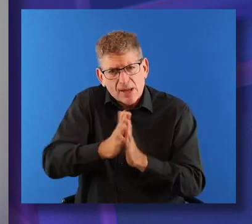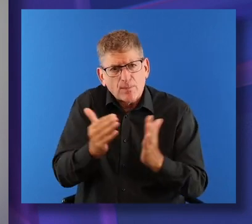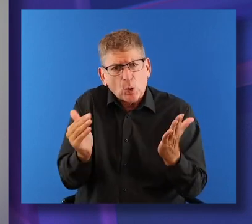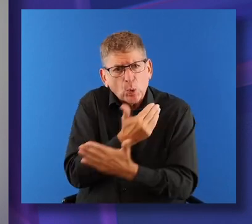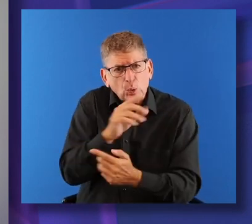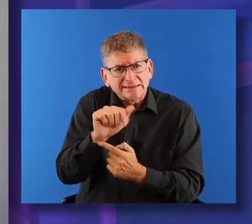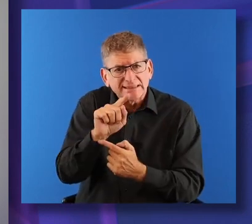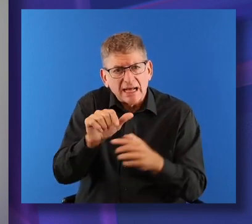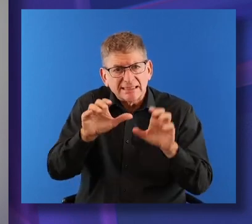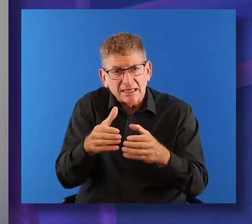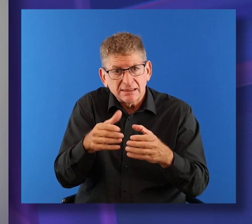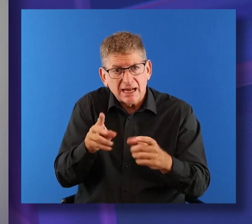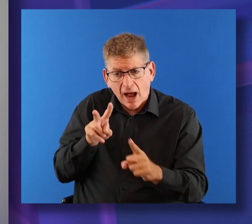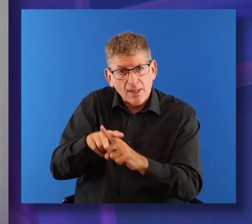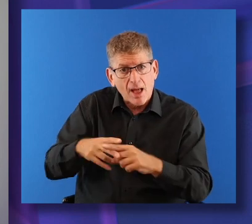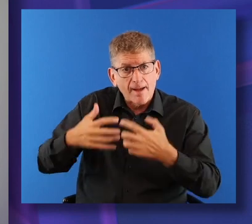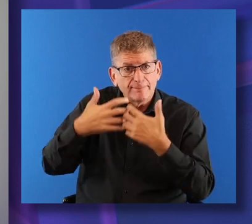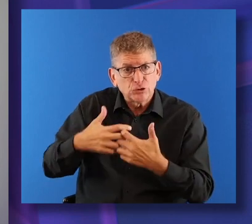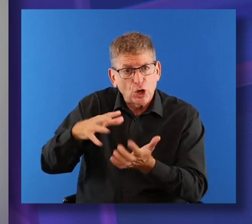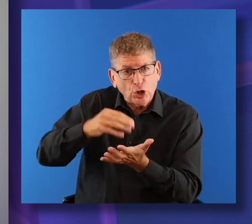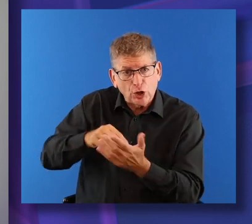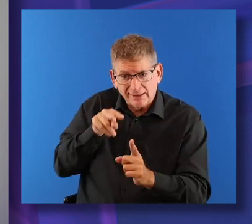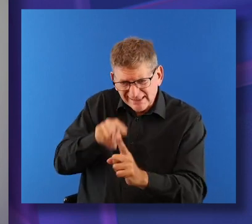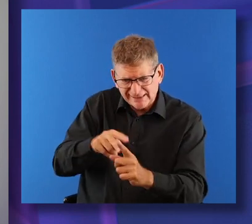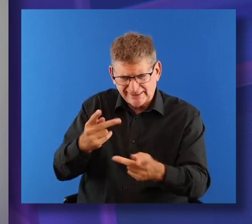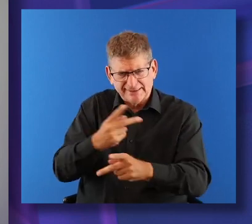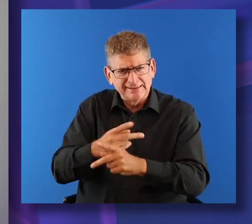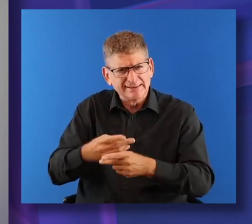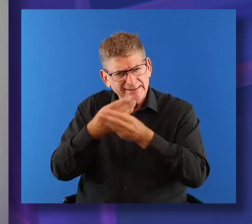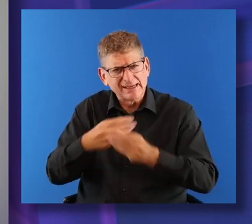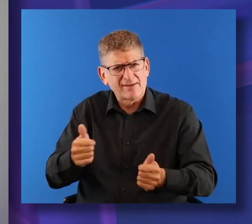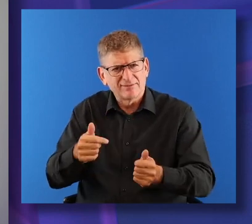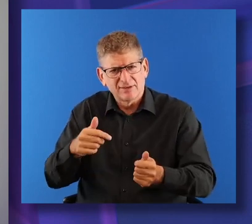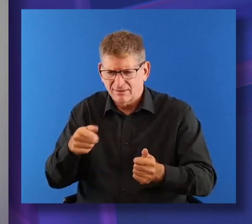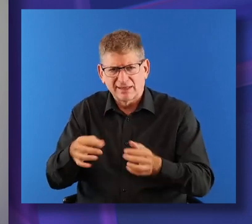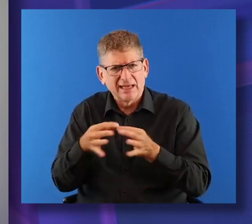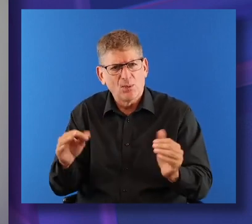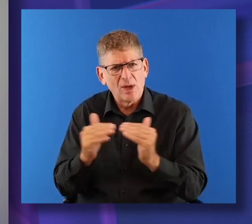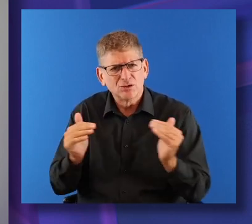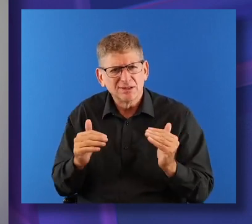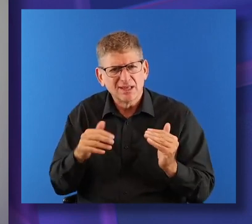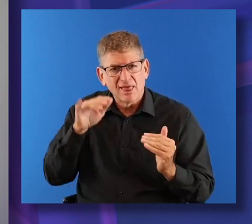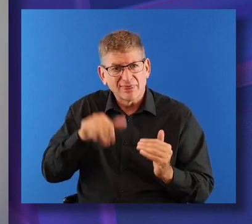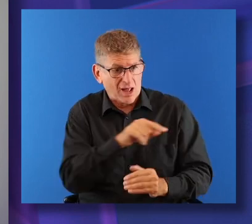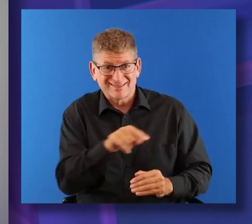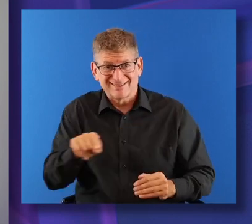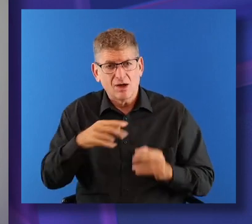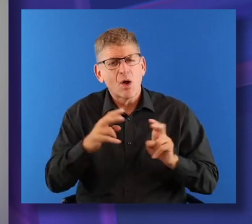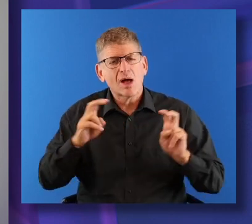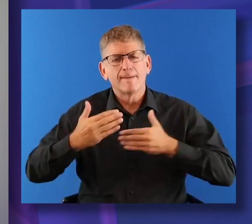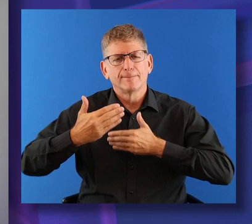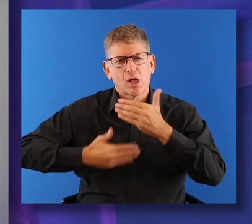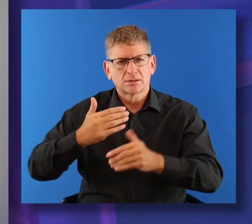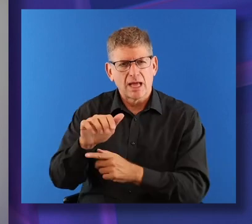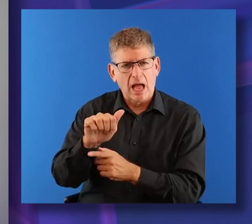learning to learn to solve the equation. We call this process amortization.